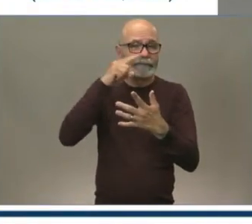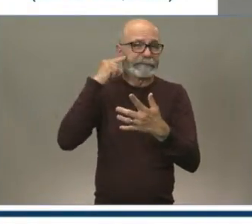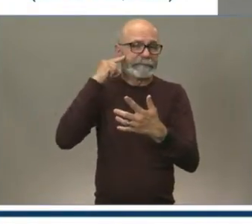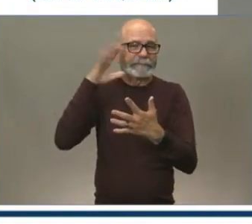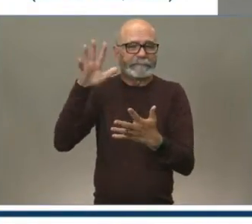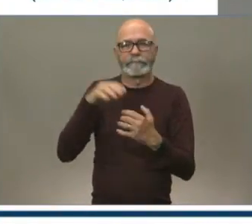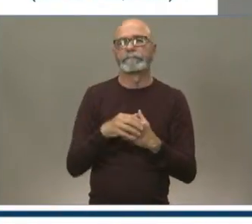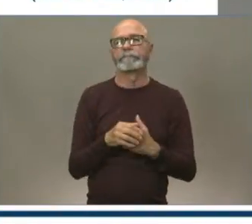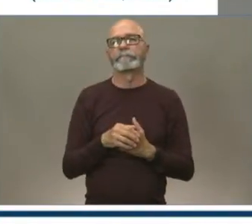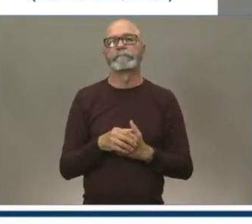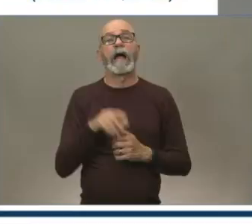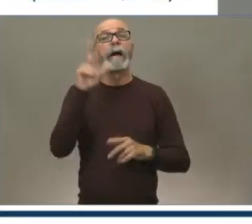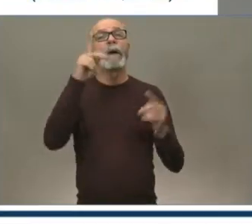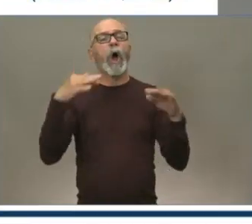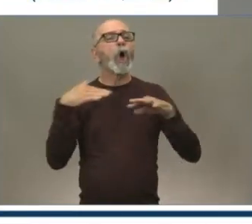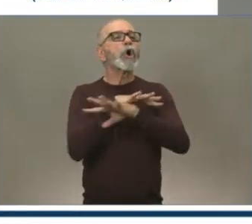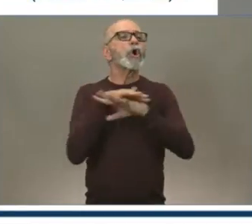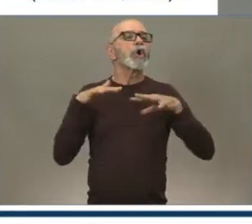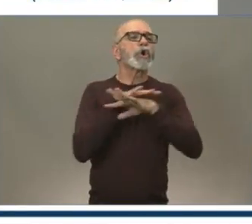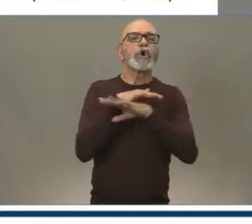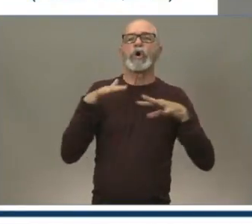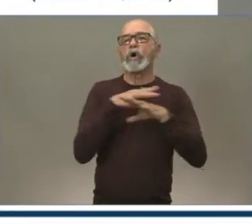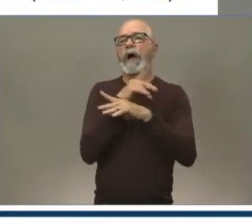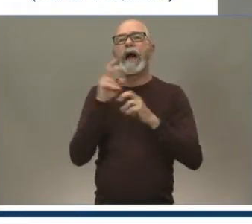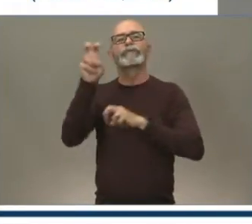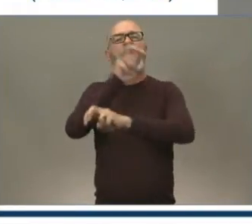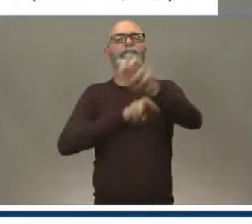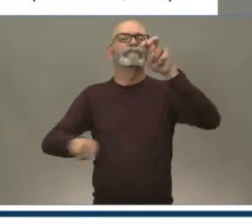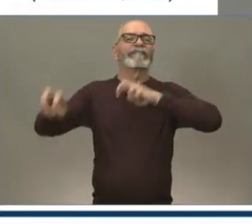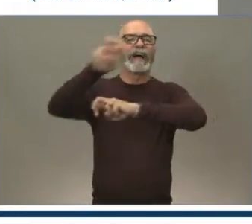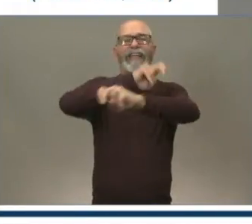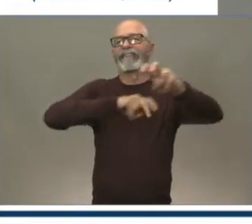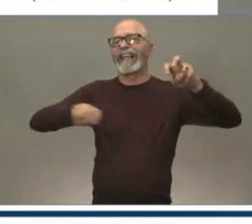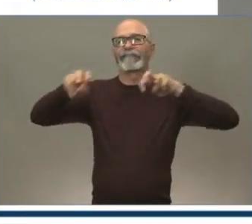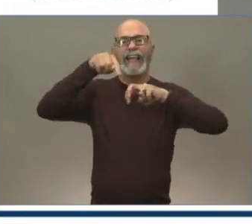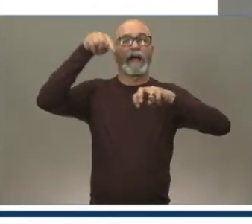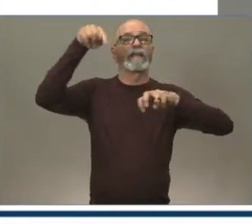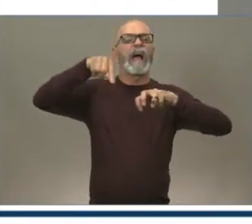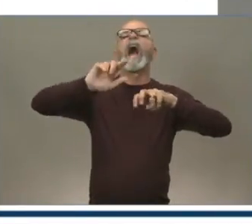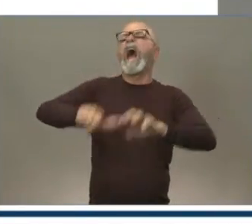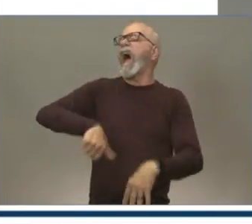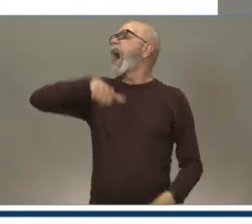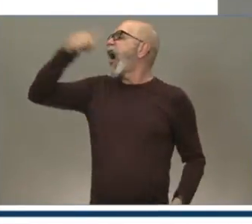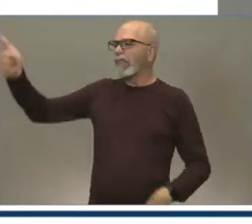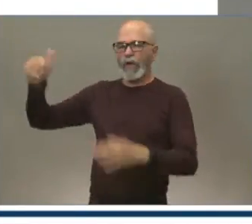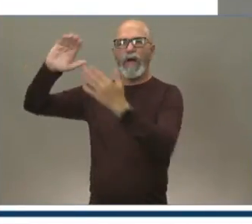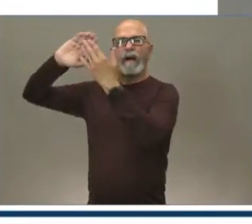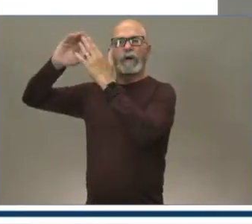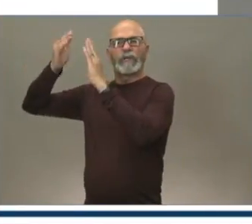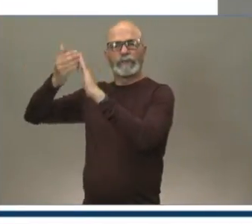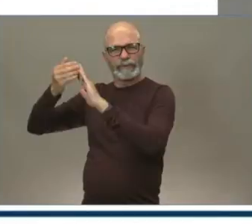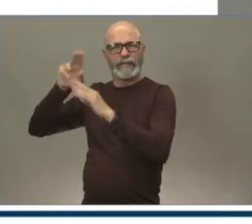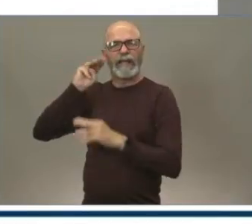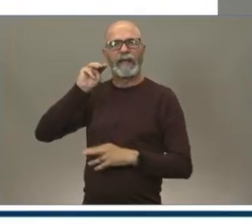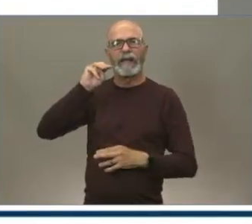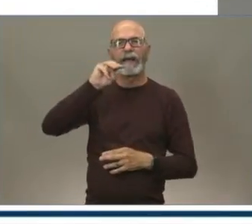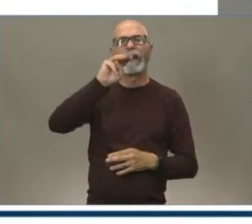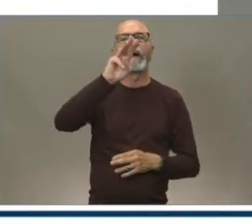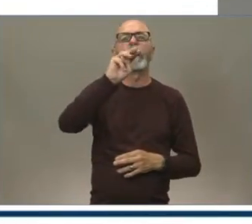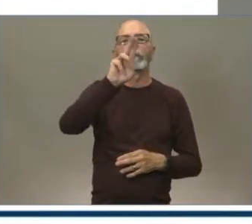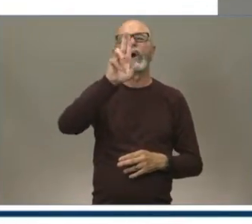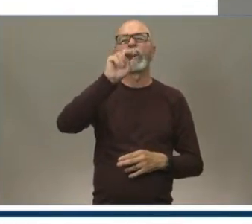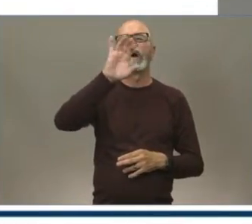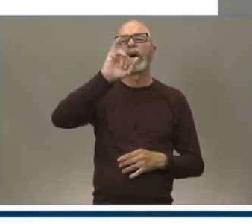Those communities, even though they're technically part of another municipality, they really all are part of suburban Halifax,